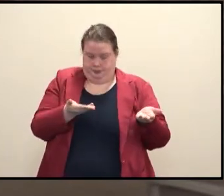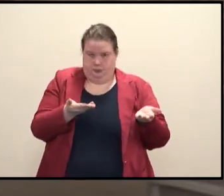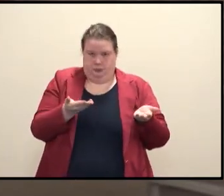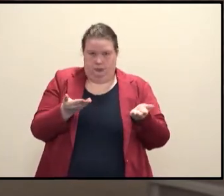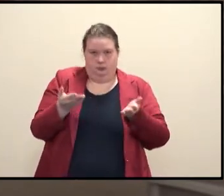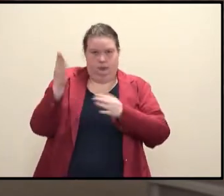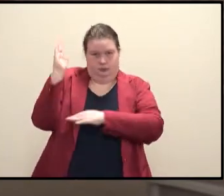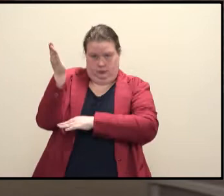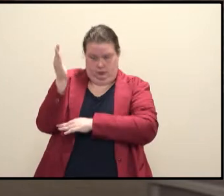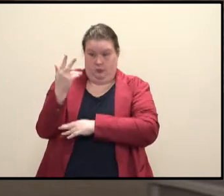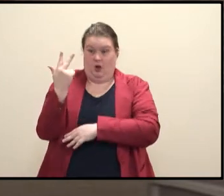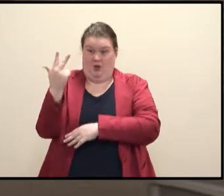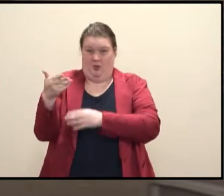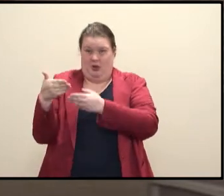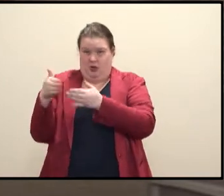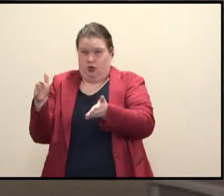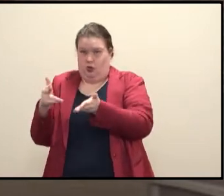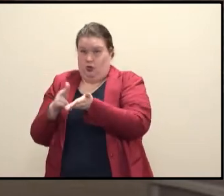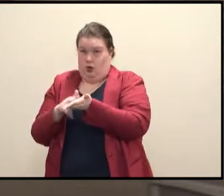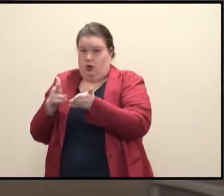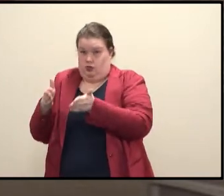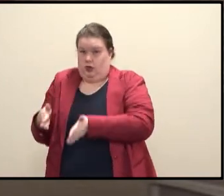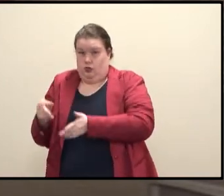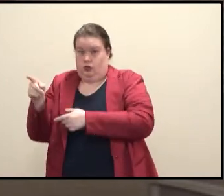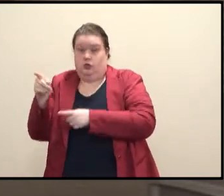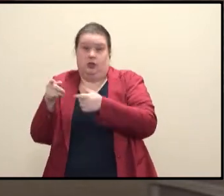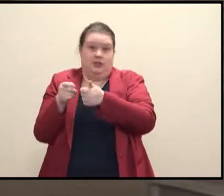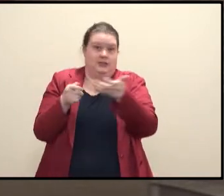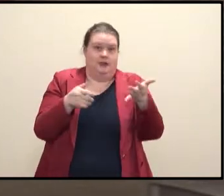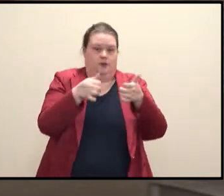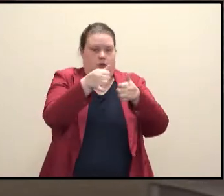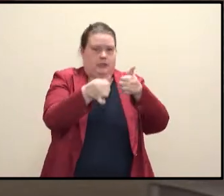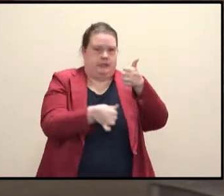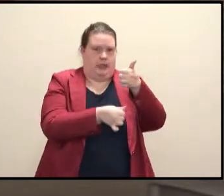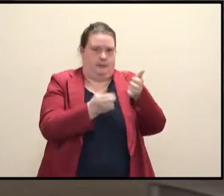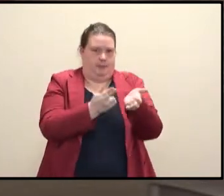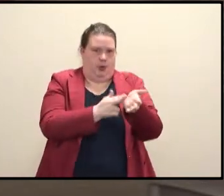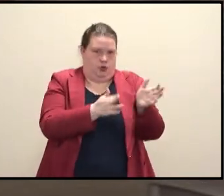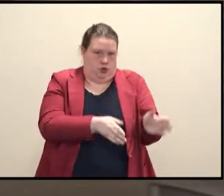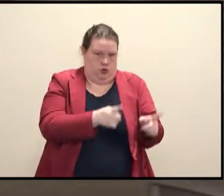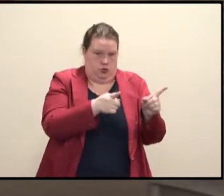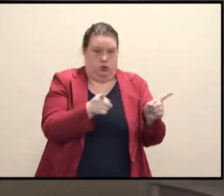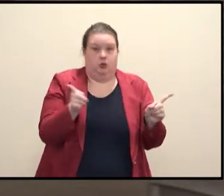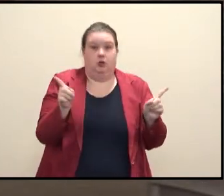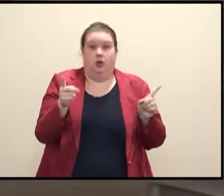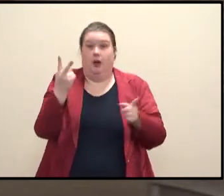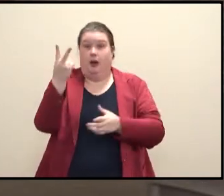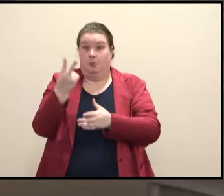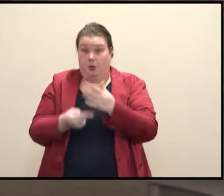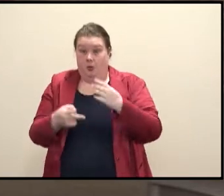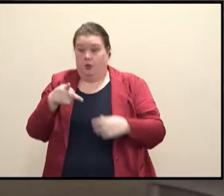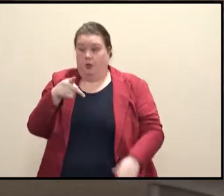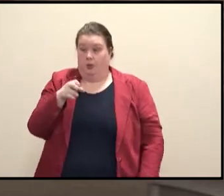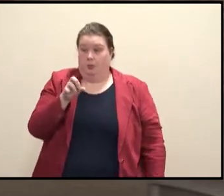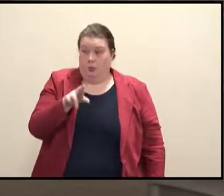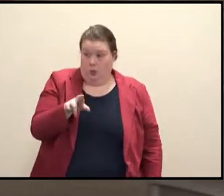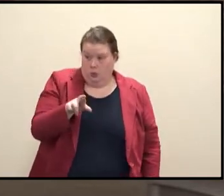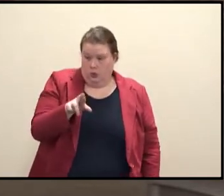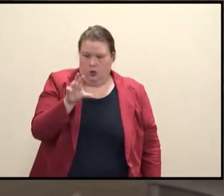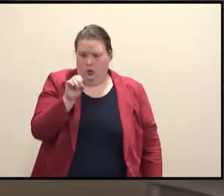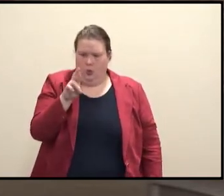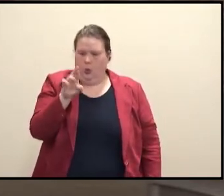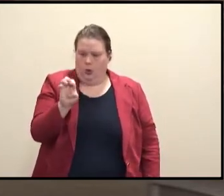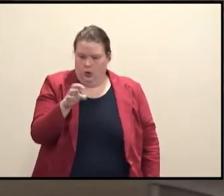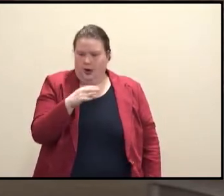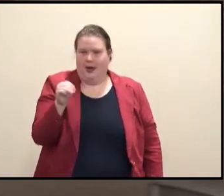contractors attend, as well as several subcontractors. Both proposers, Core and Masonic, were present at the pre-proposal